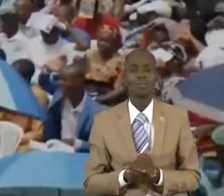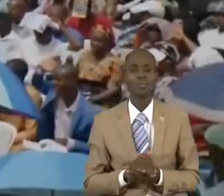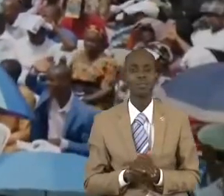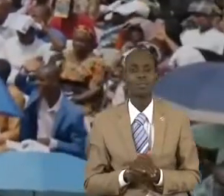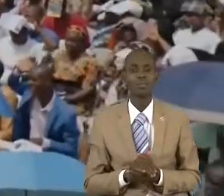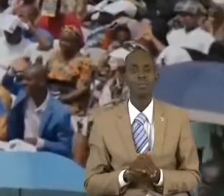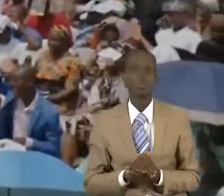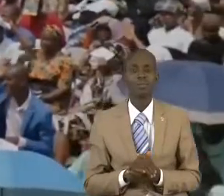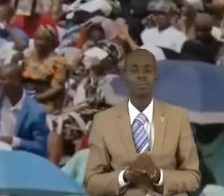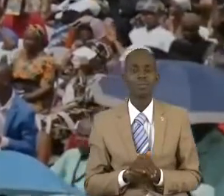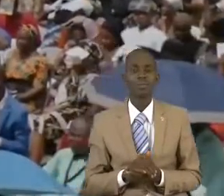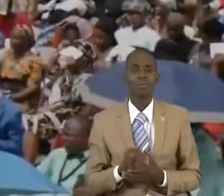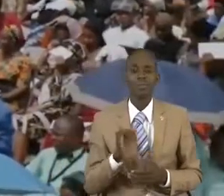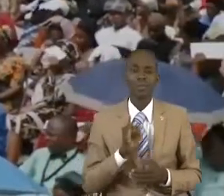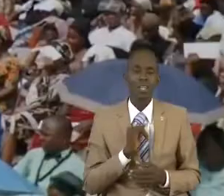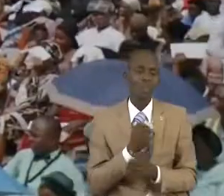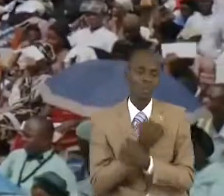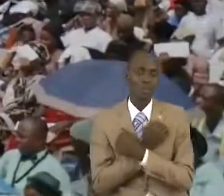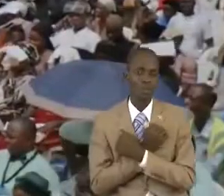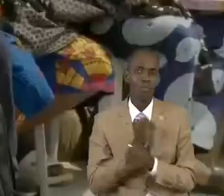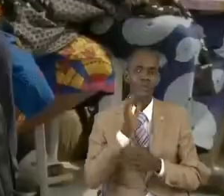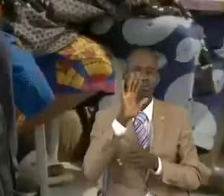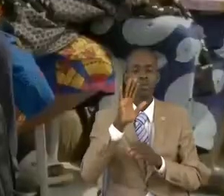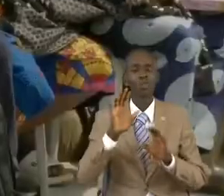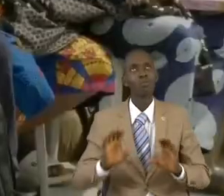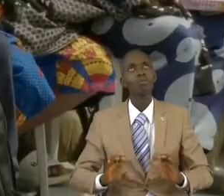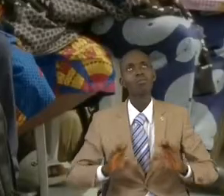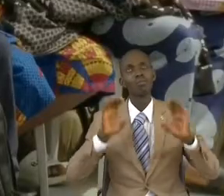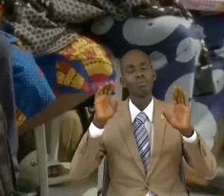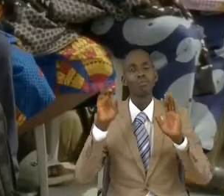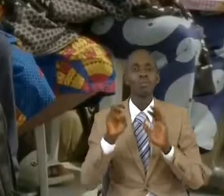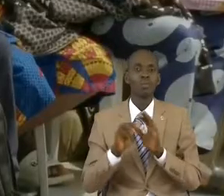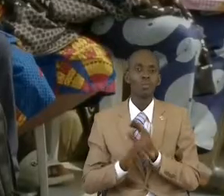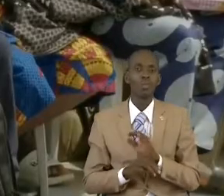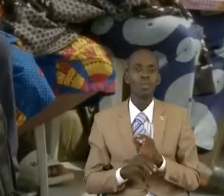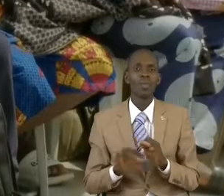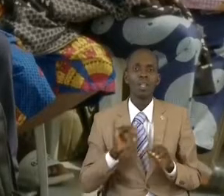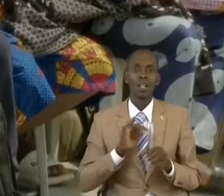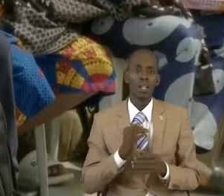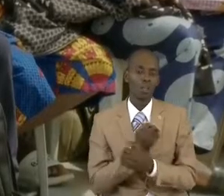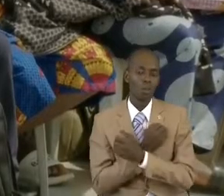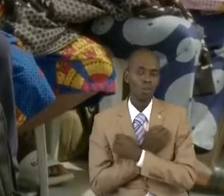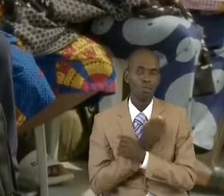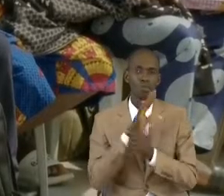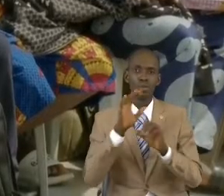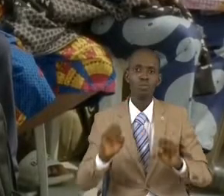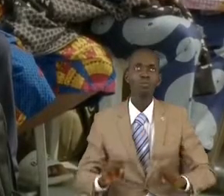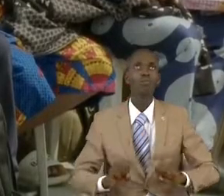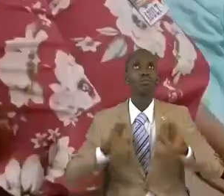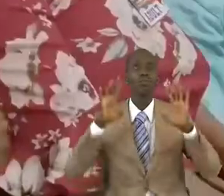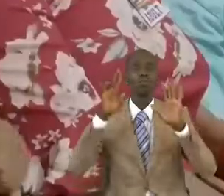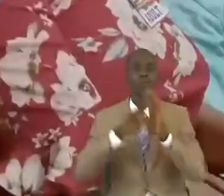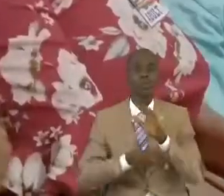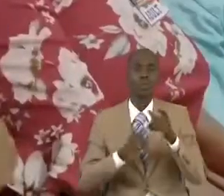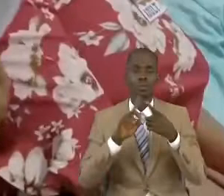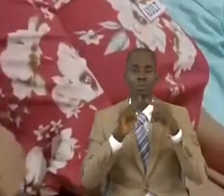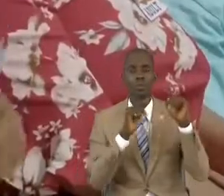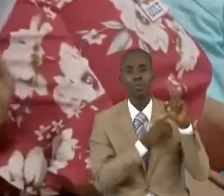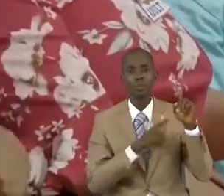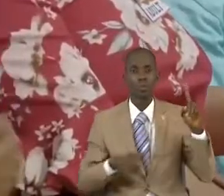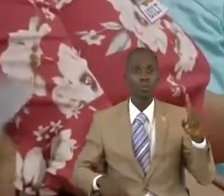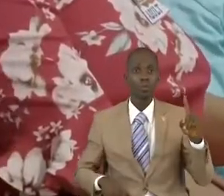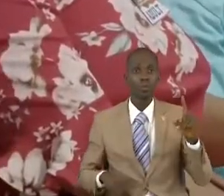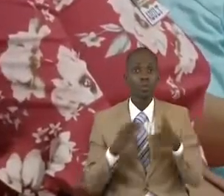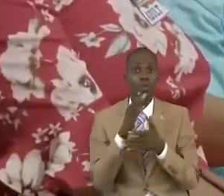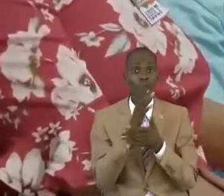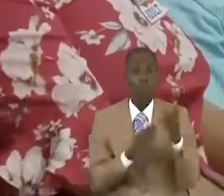I love your commitment. And I love your dedication to the Lord. Some people were